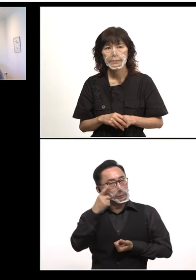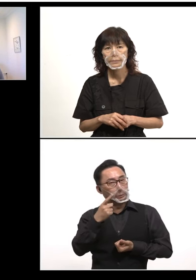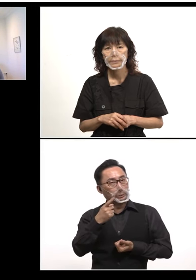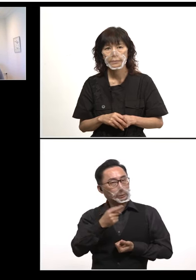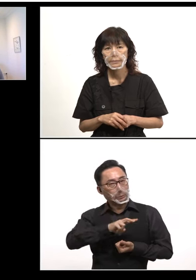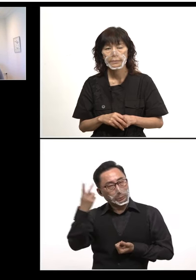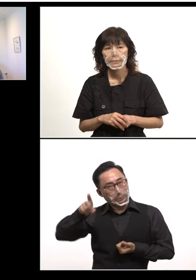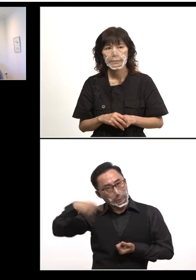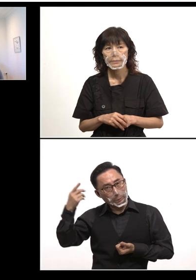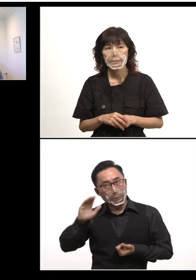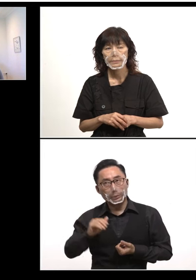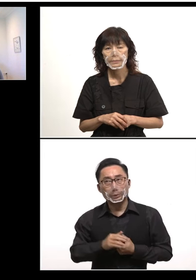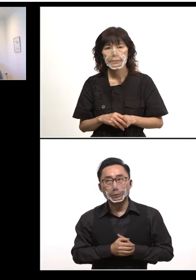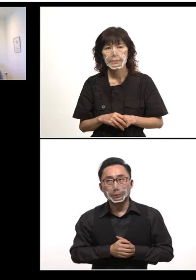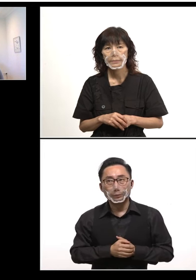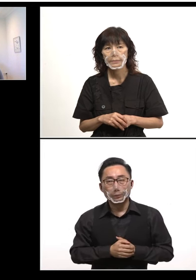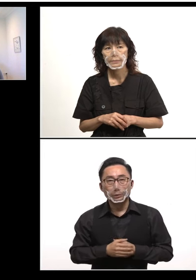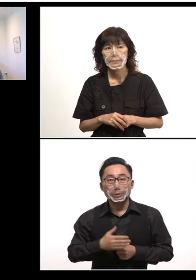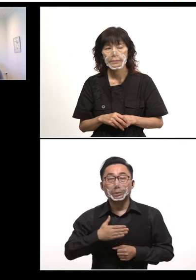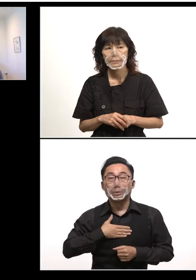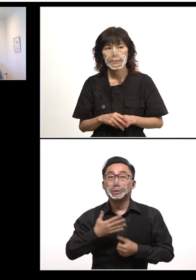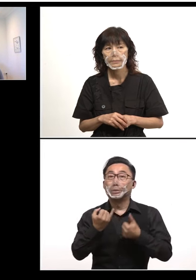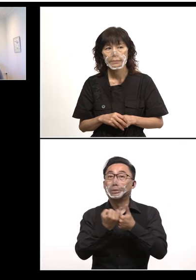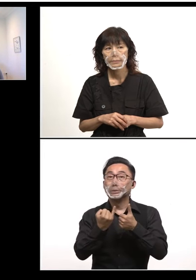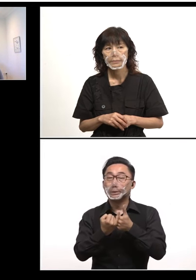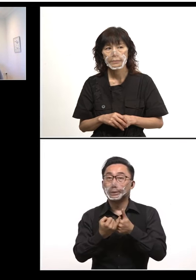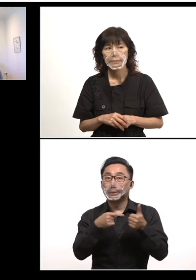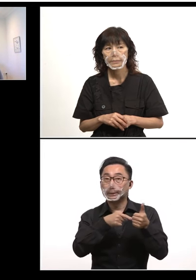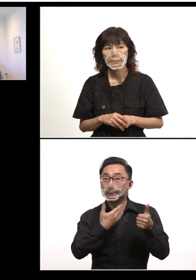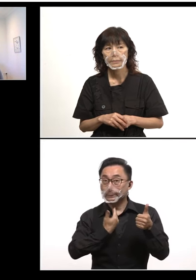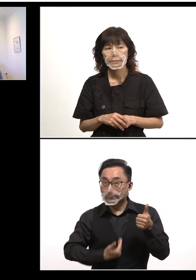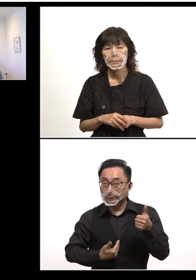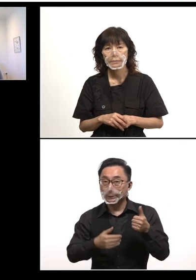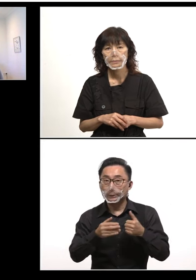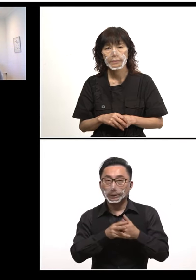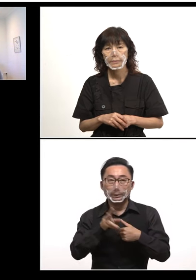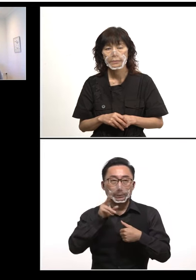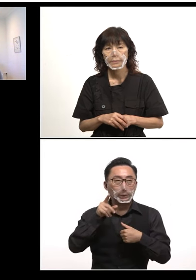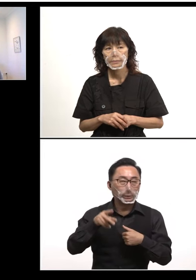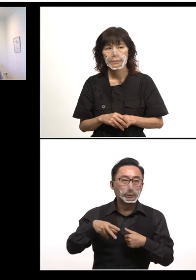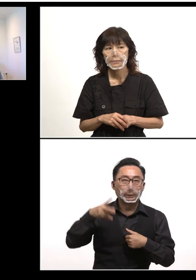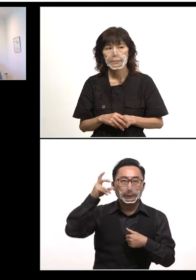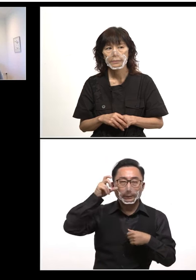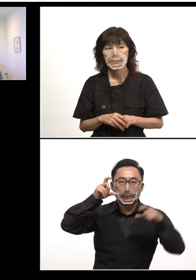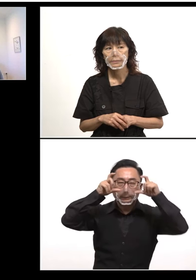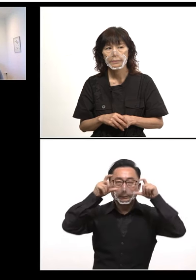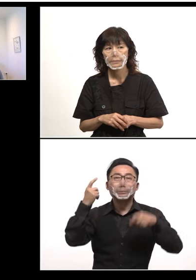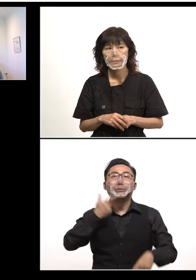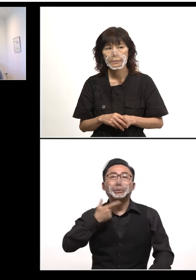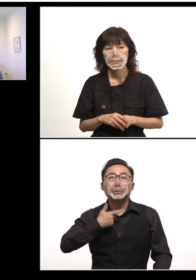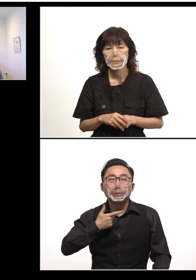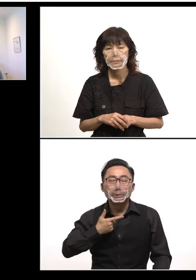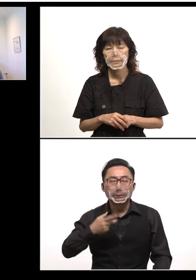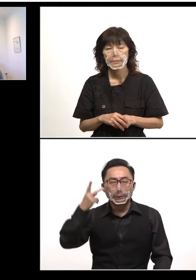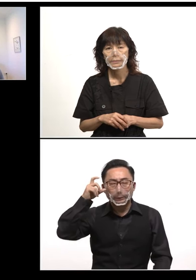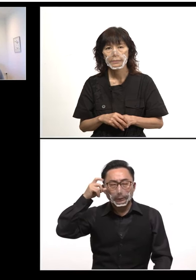my student, for example, he doesn't like to wear dark glasses, because he thinks that's